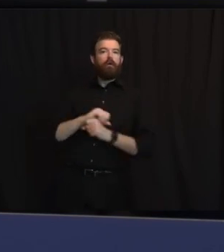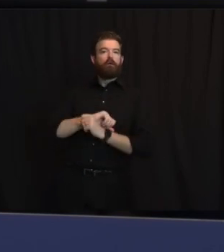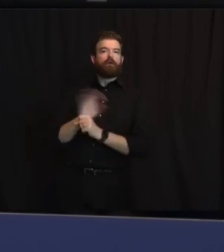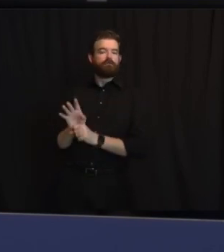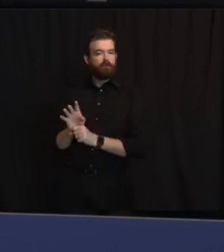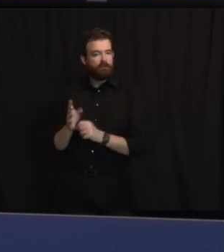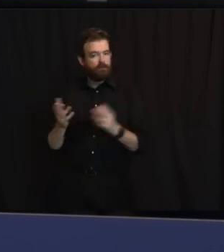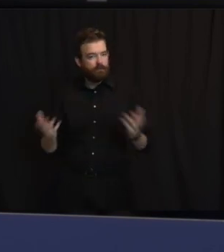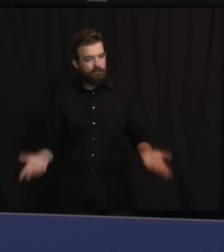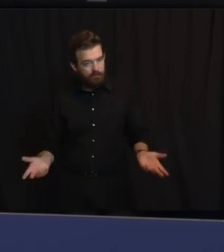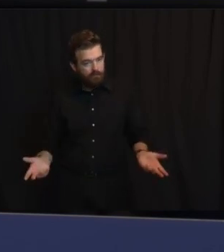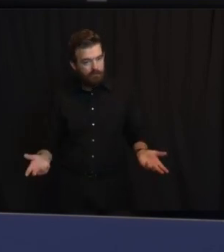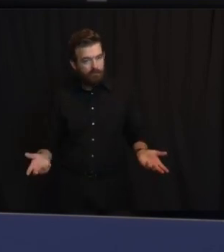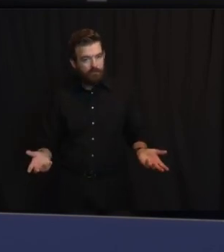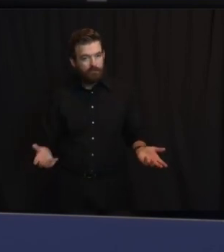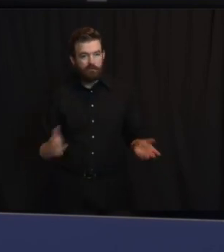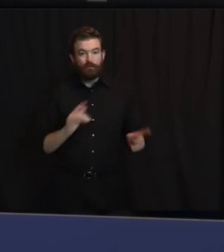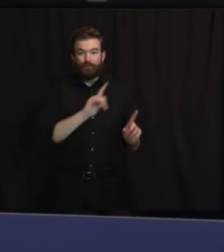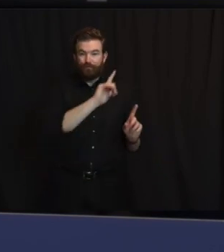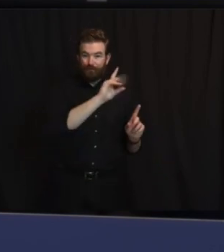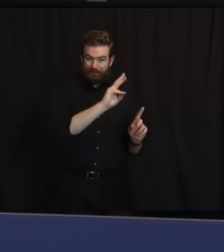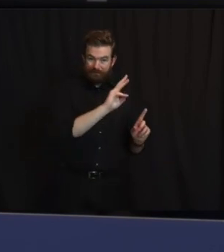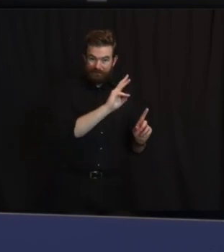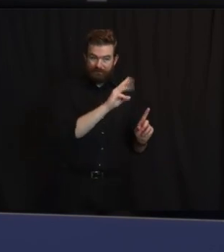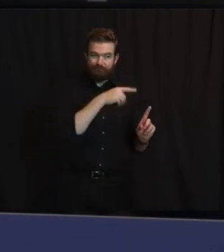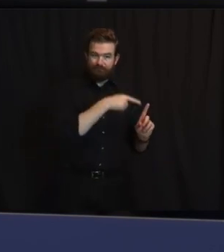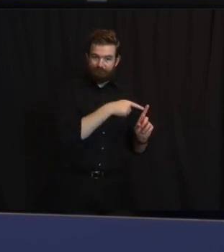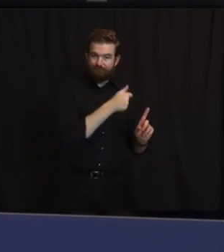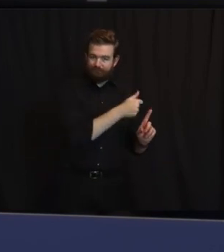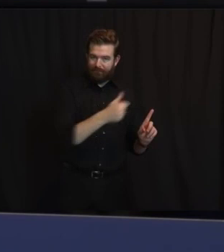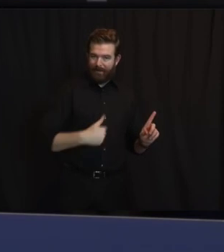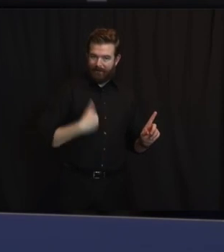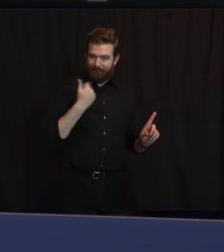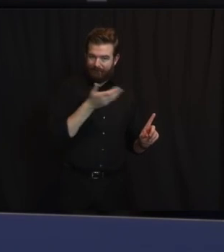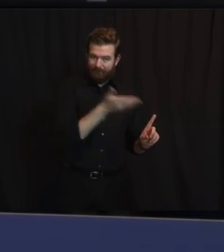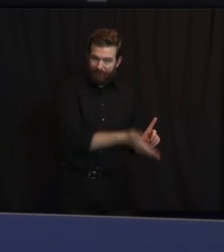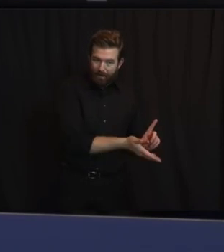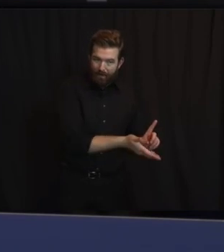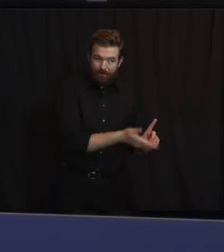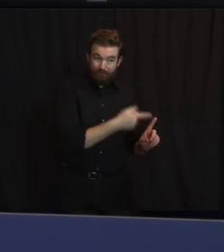26 residents, 18 of which were fully vaccinated,